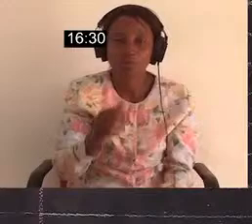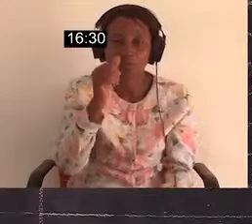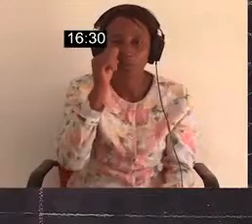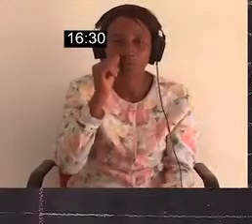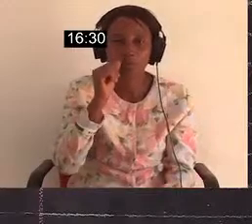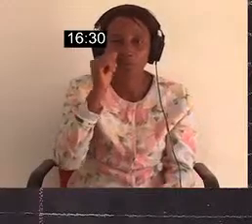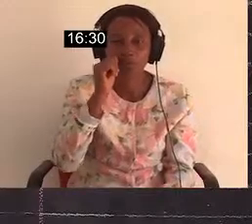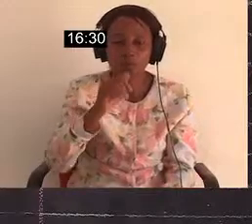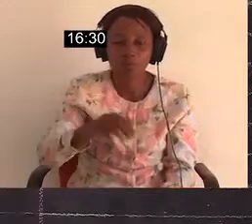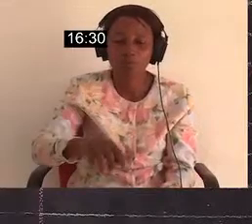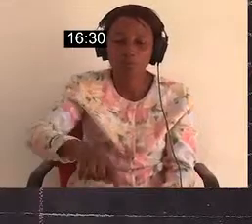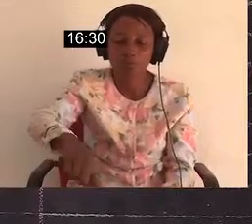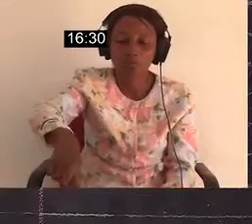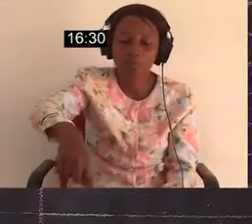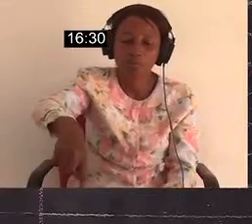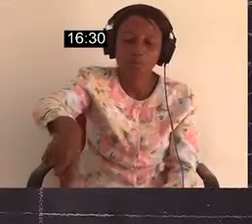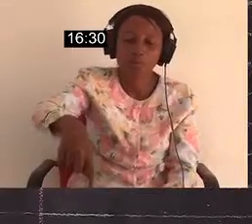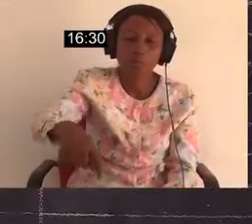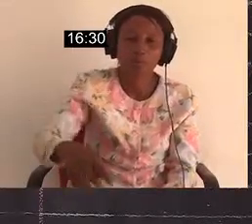Pot.